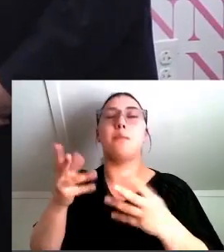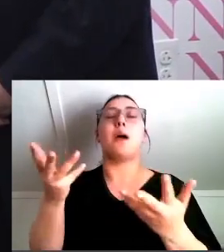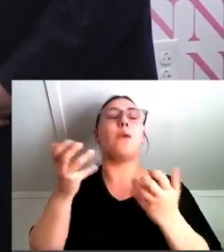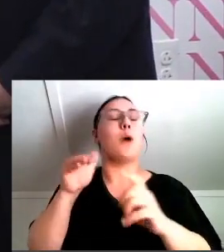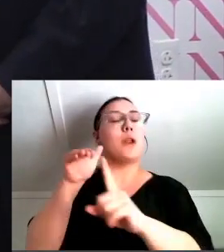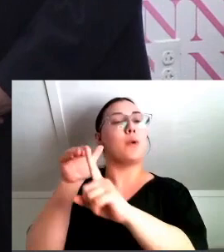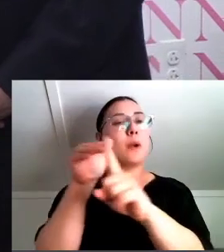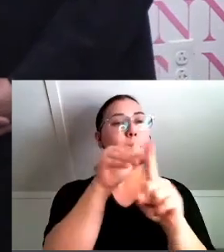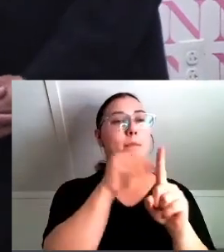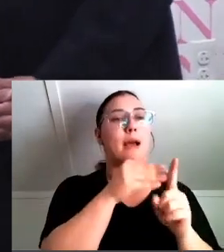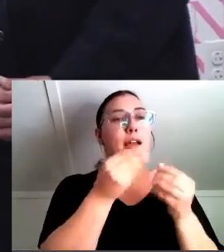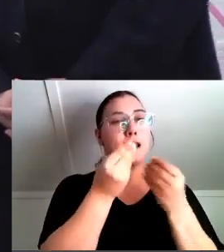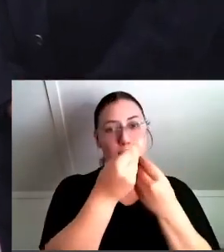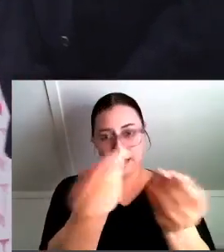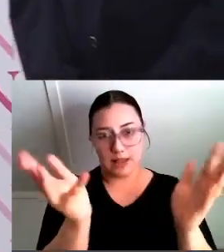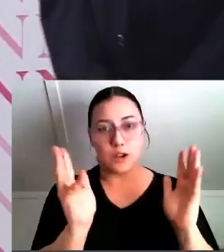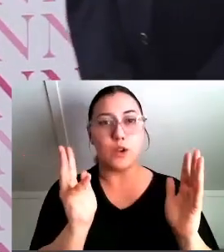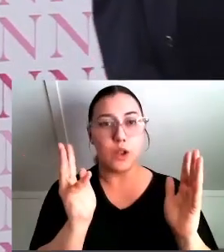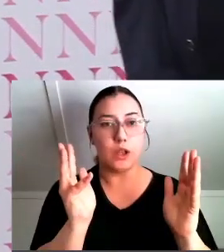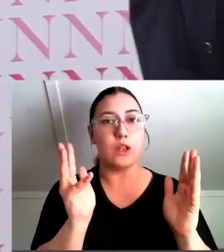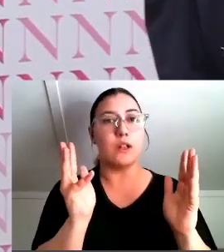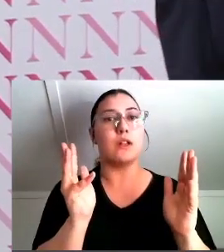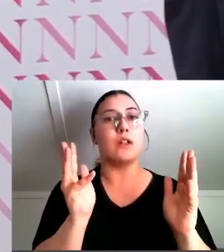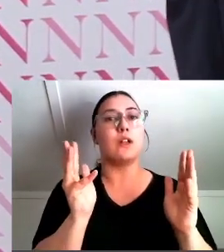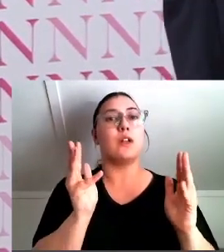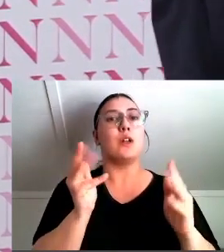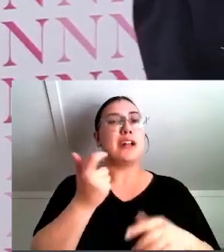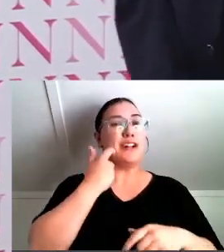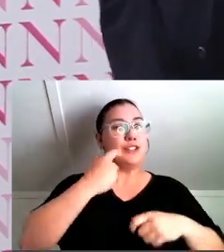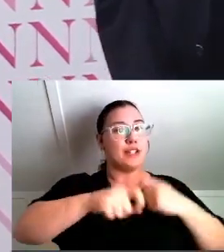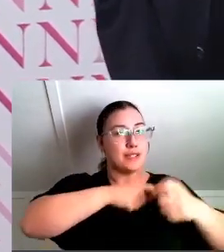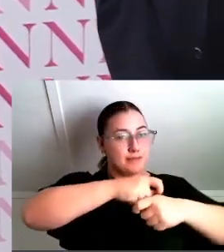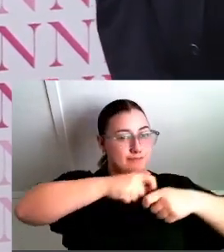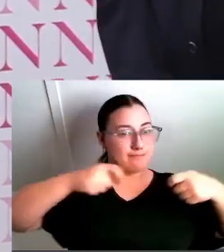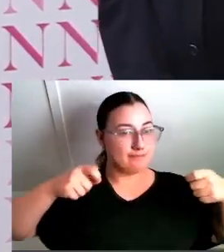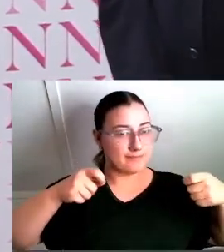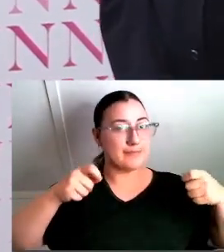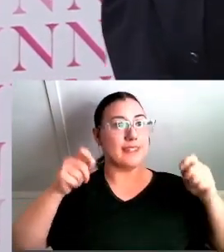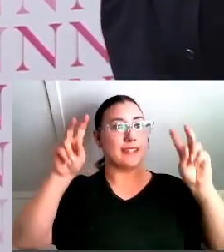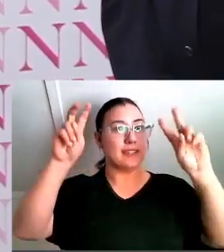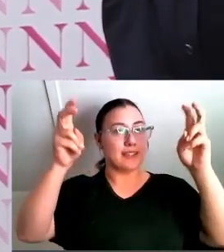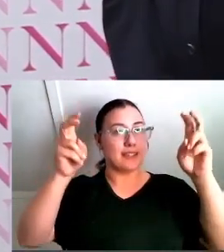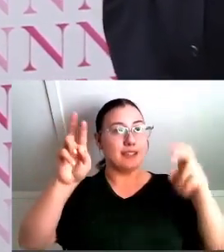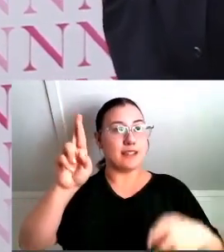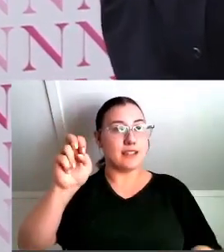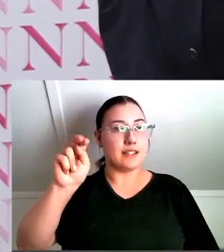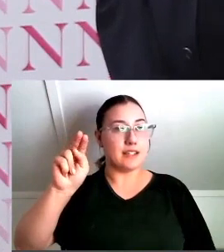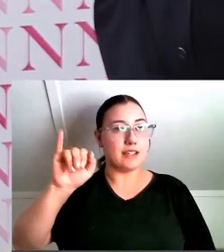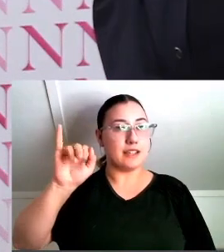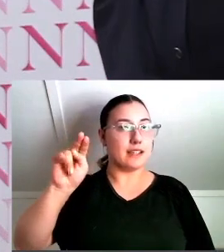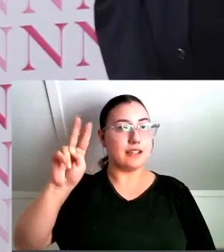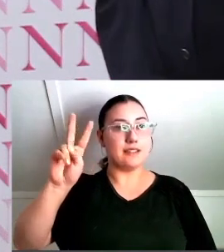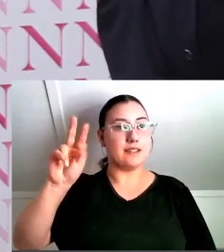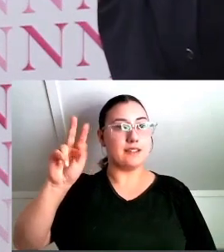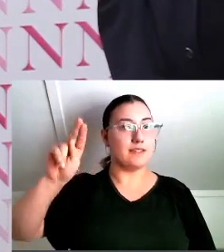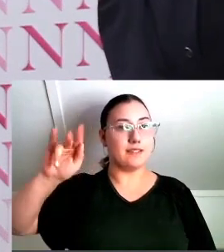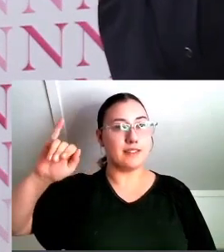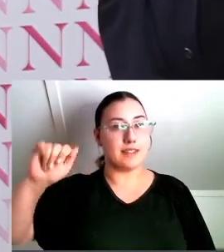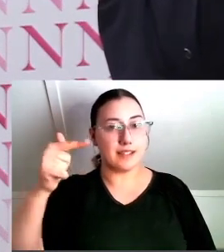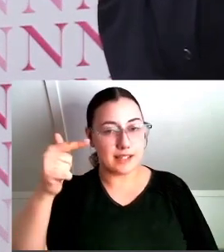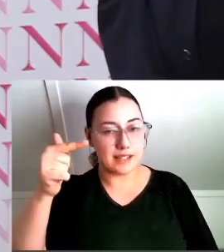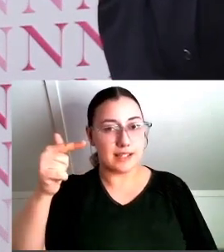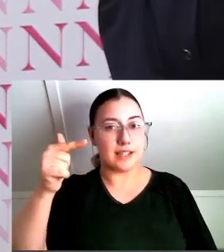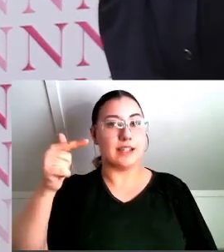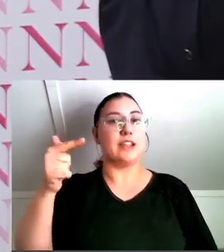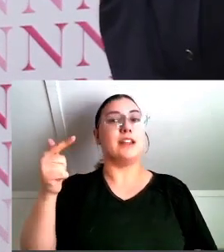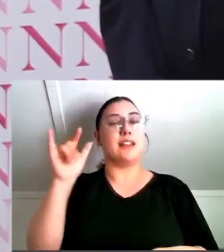just ending Reimagining Reforming, which our colleague between the law school and